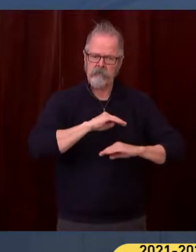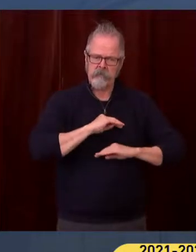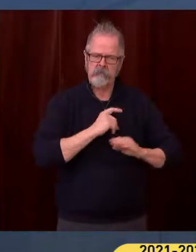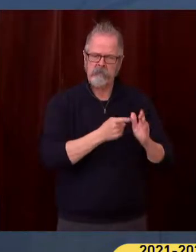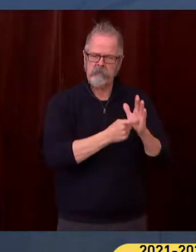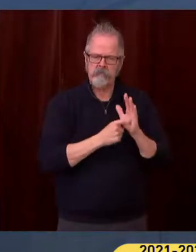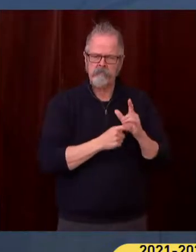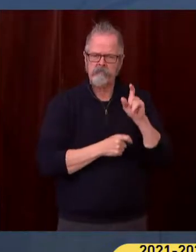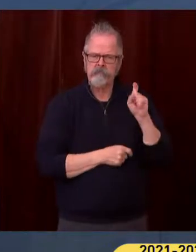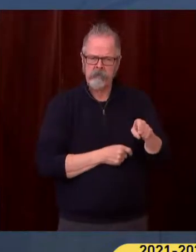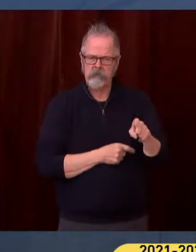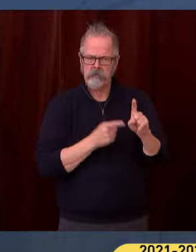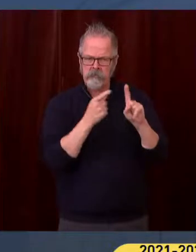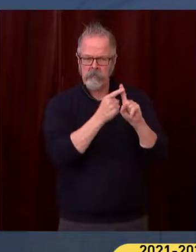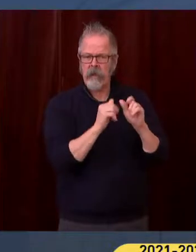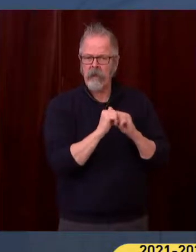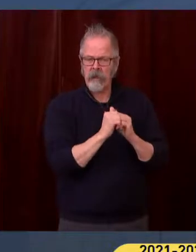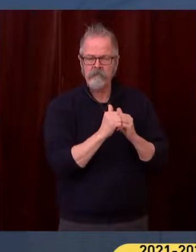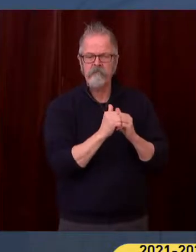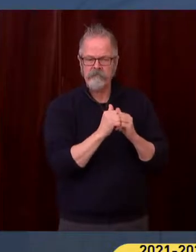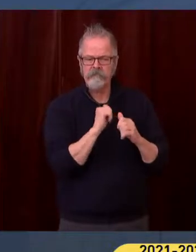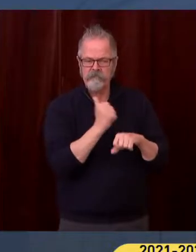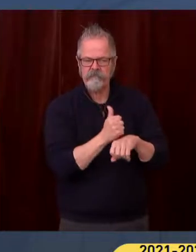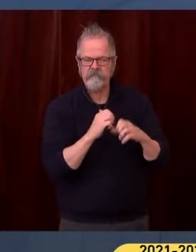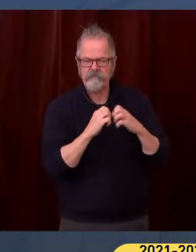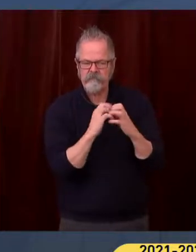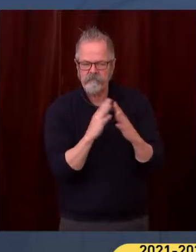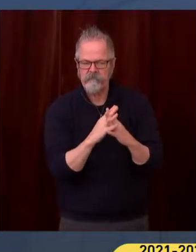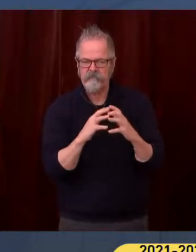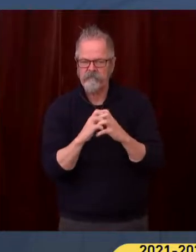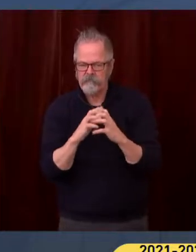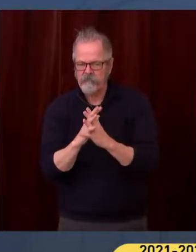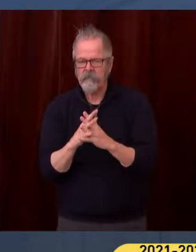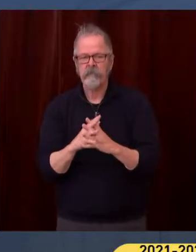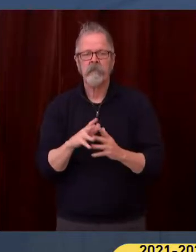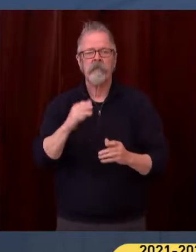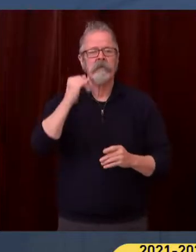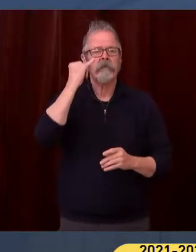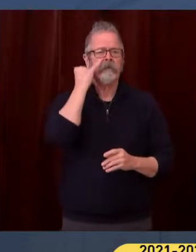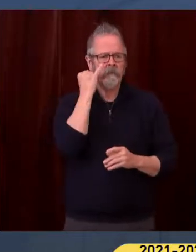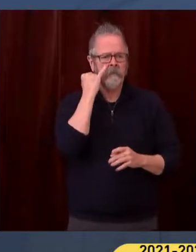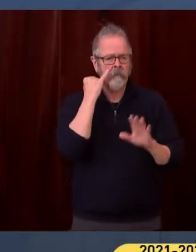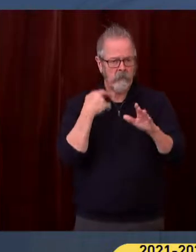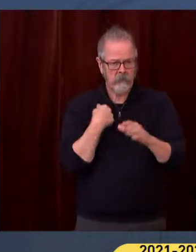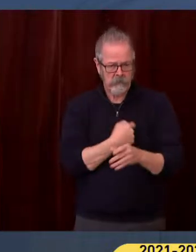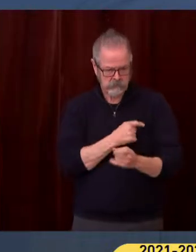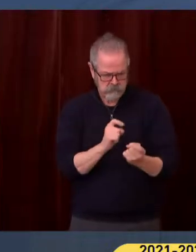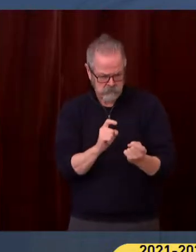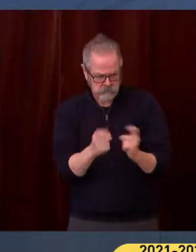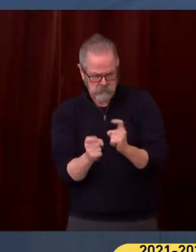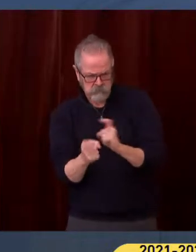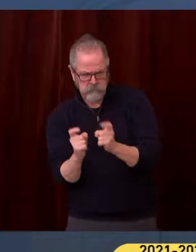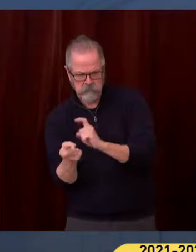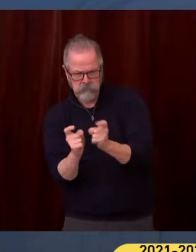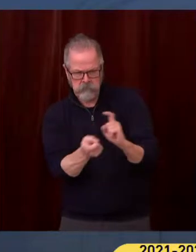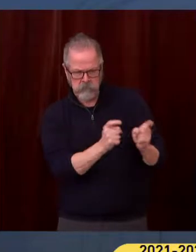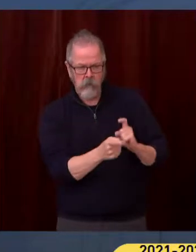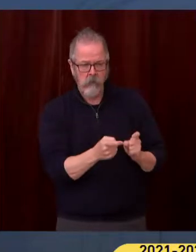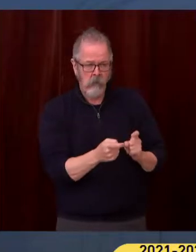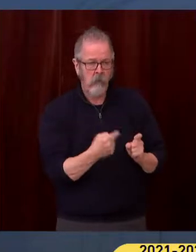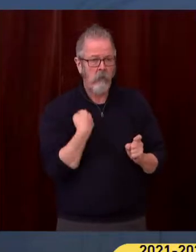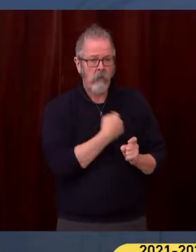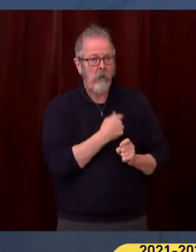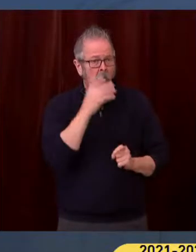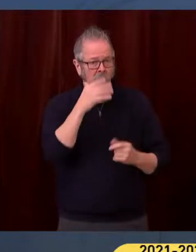additional 6,700 construction jobs by 2030 and around 31,000